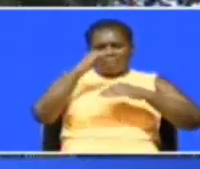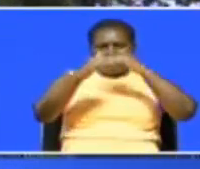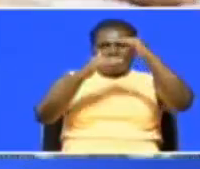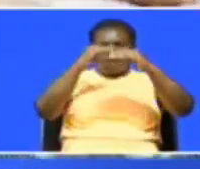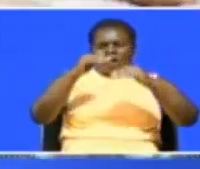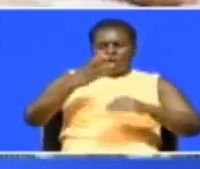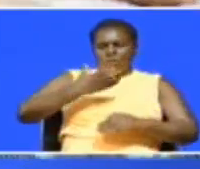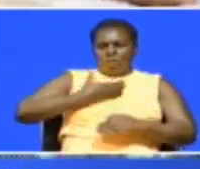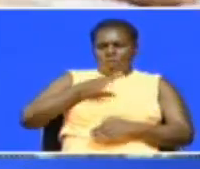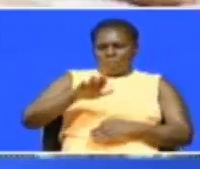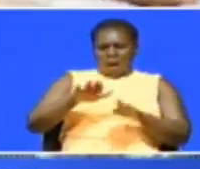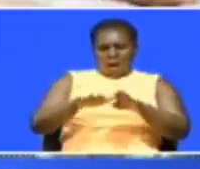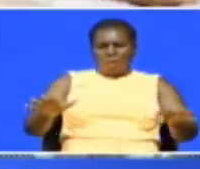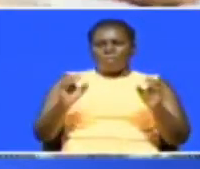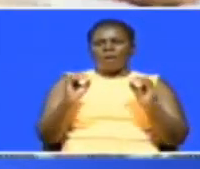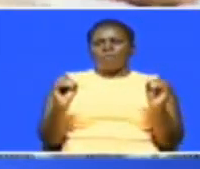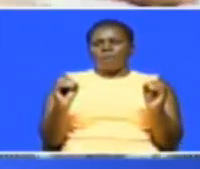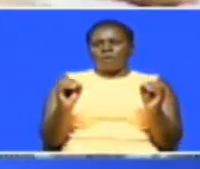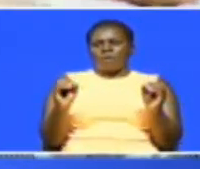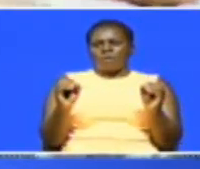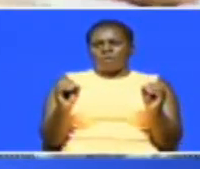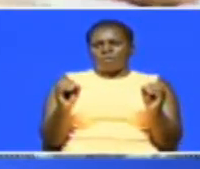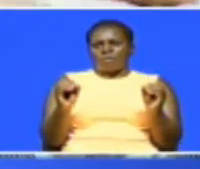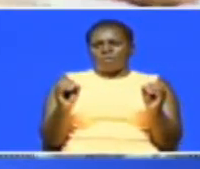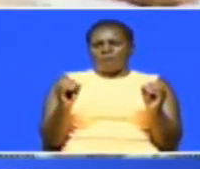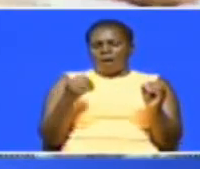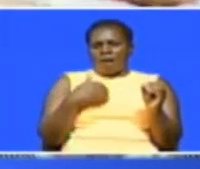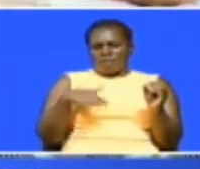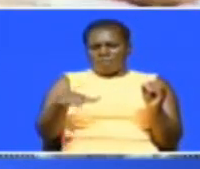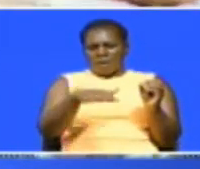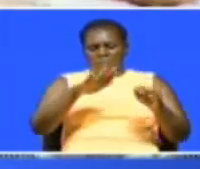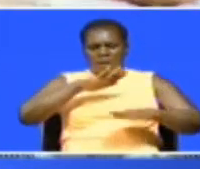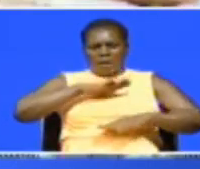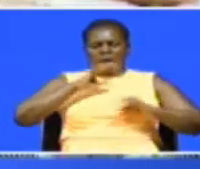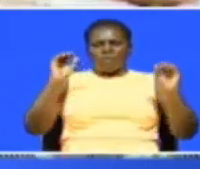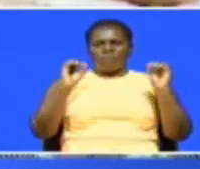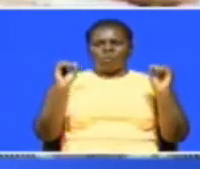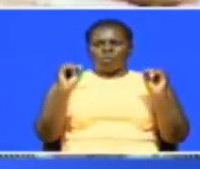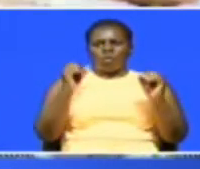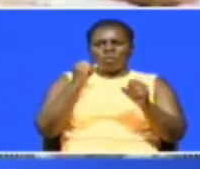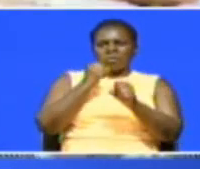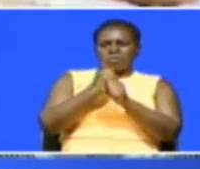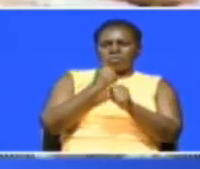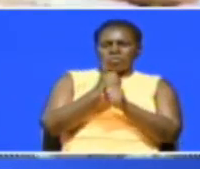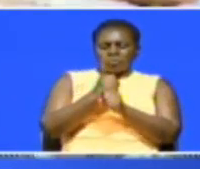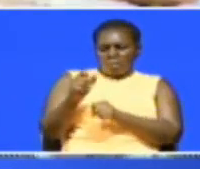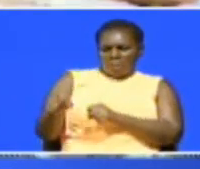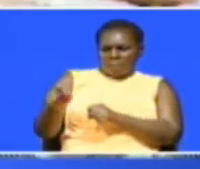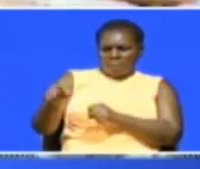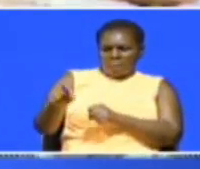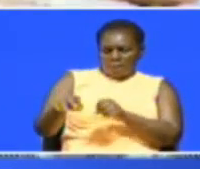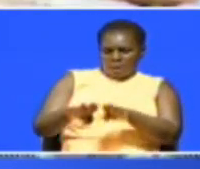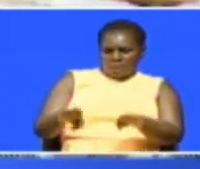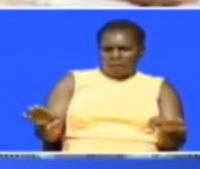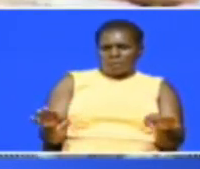it is not your own compound, and maybe you don't see you lack space, enough space to do maybe crops or on the